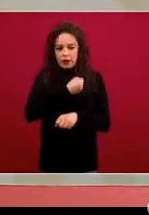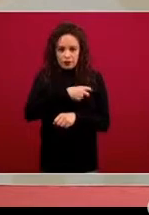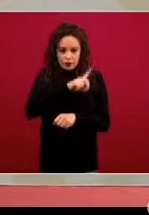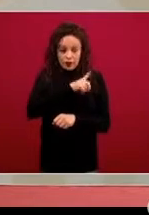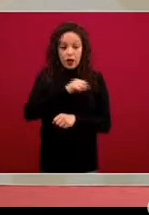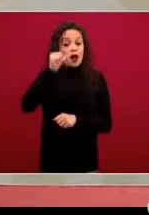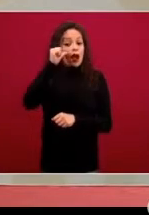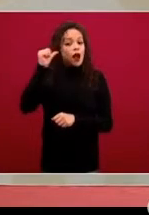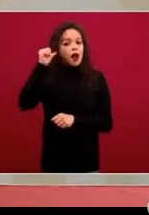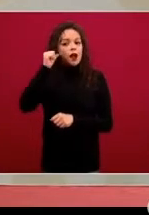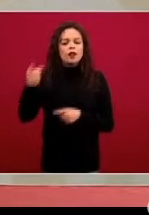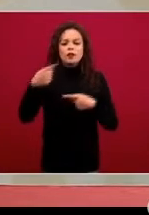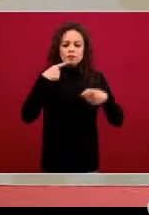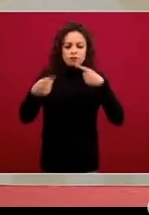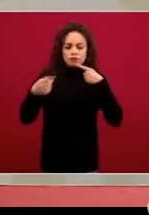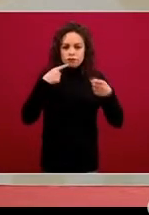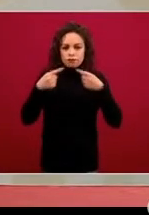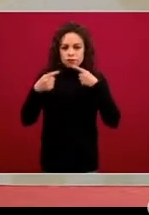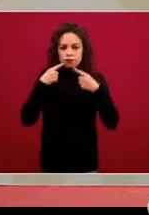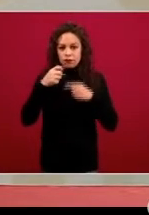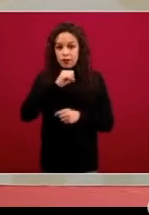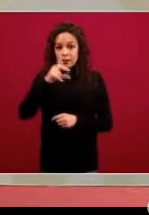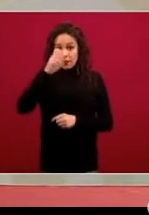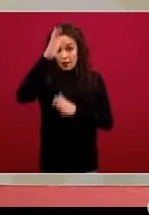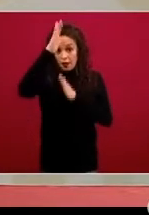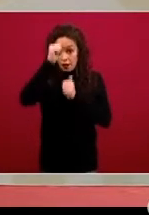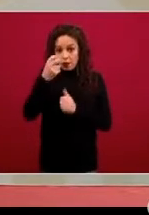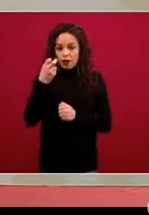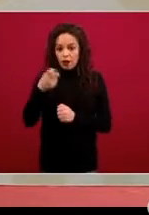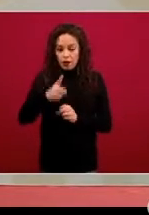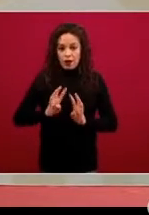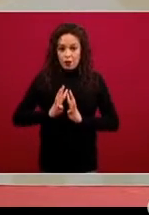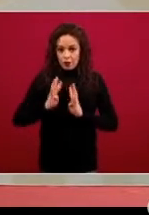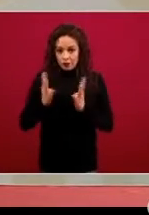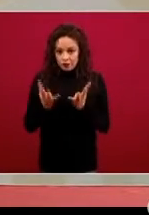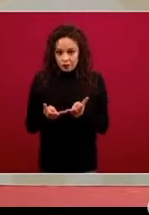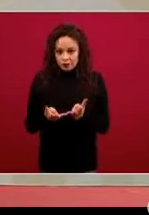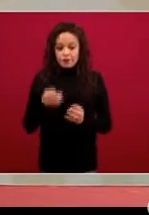yesterday. Now, there's going to be an obligatory